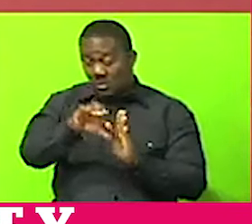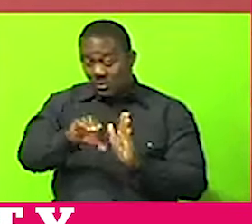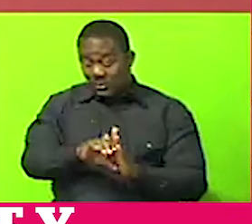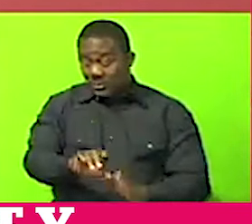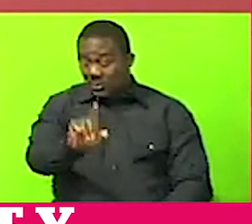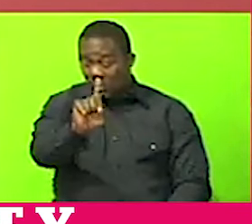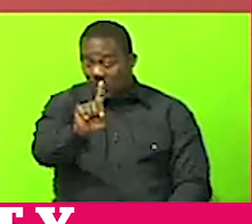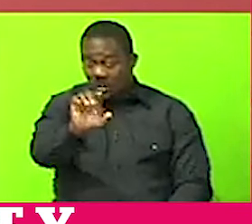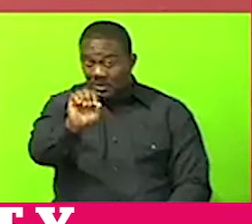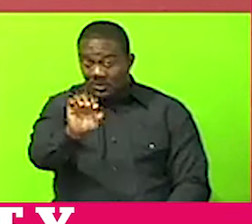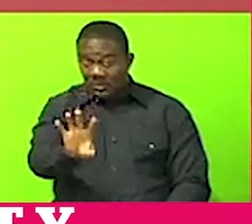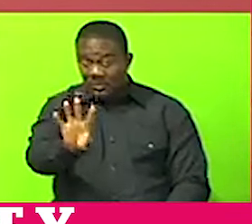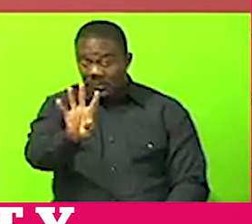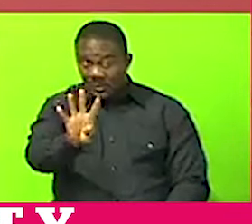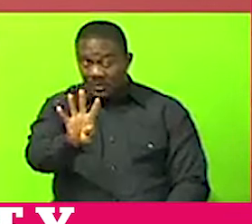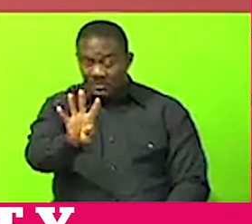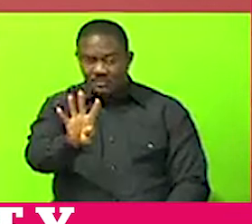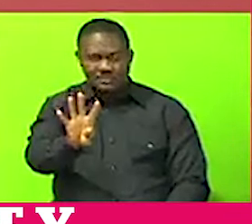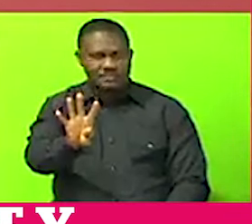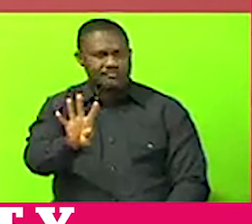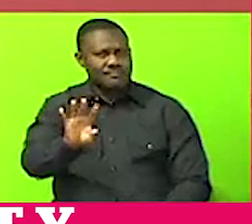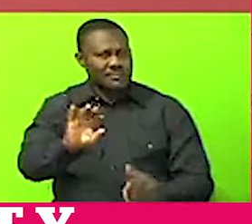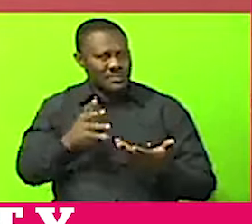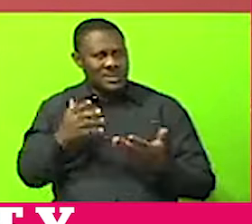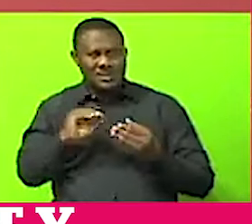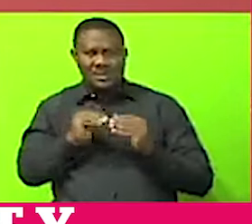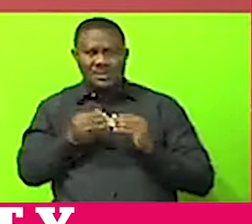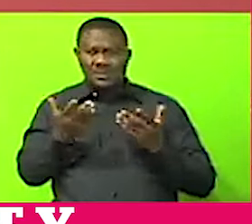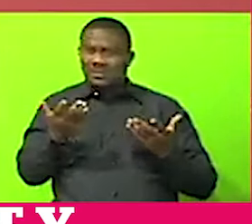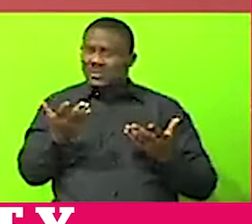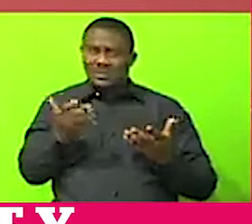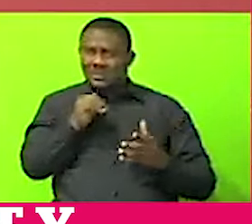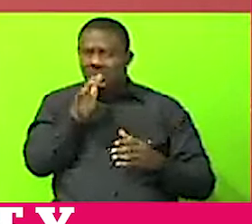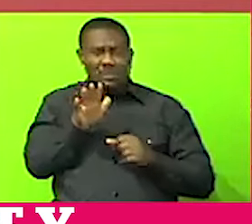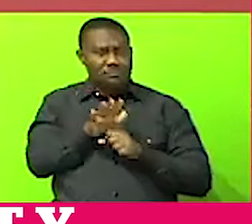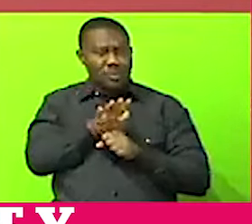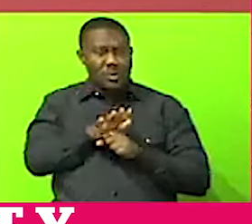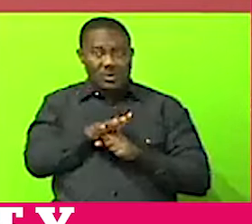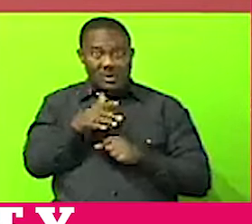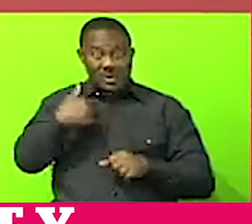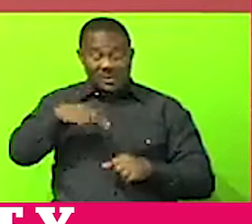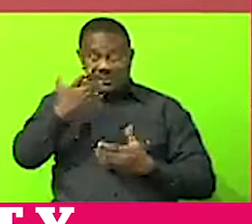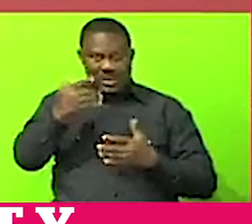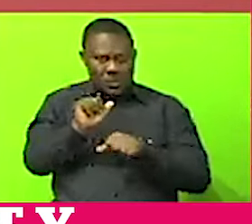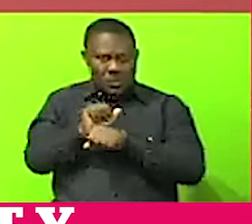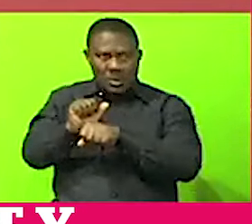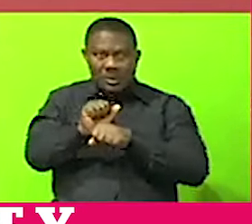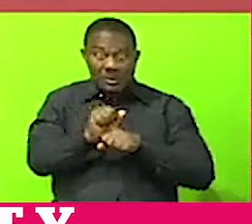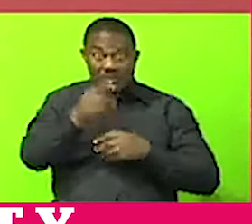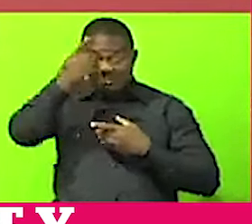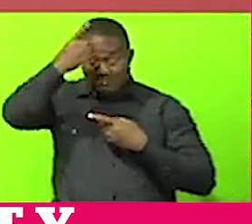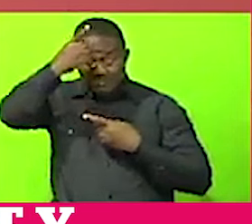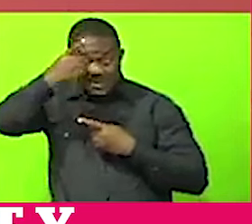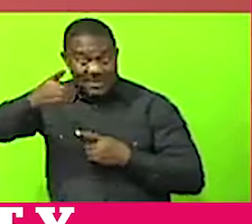104 the numbers are not sufficient for us to take decisions and I'll quote